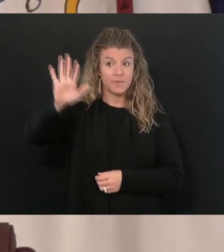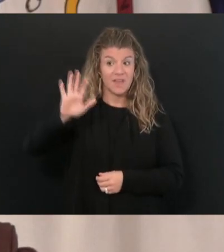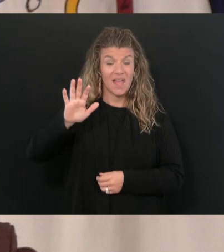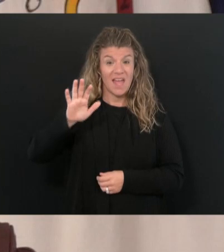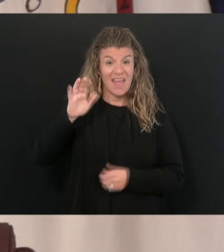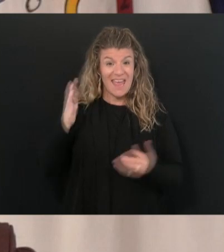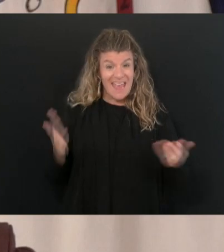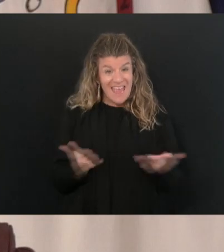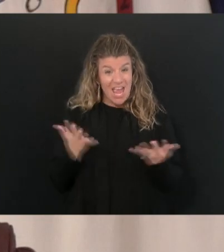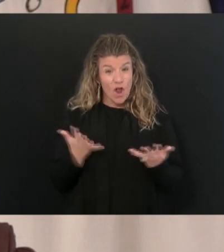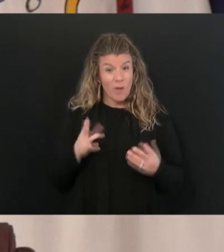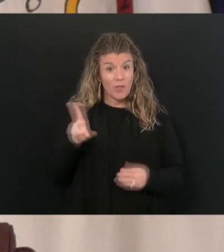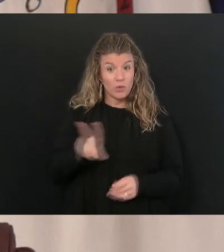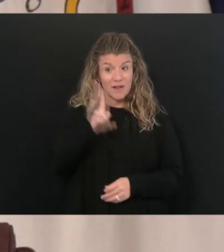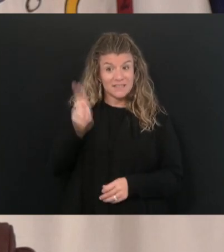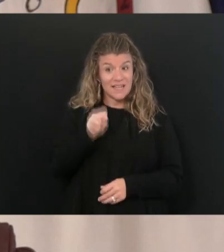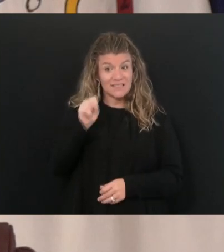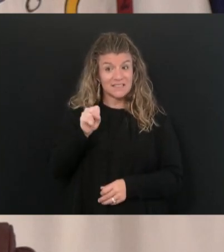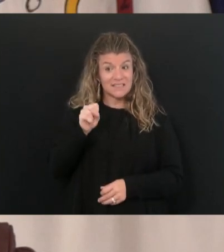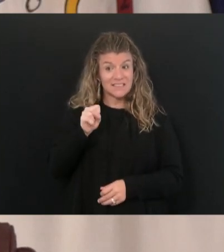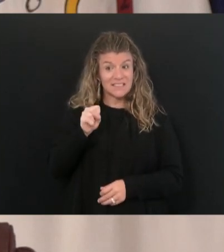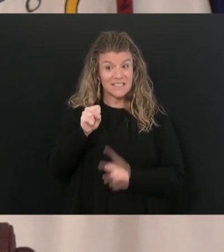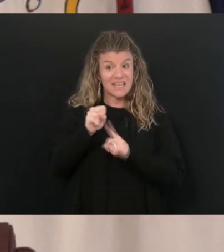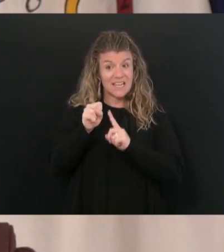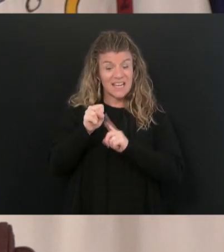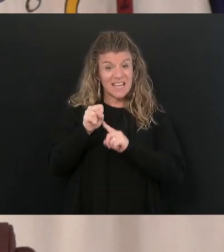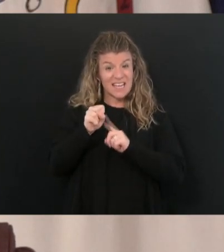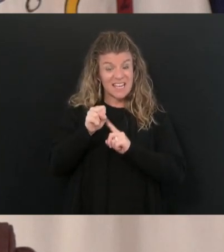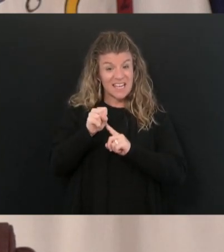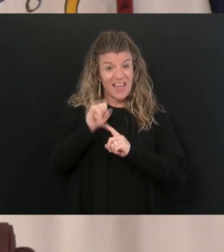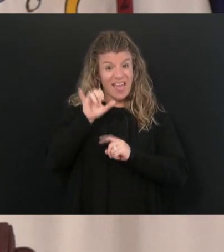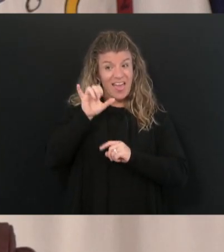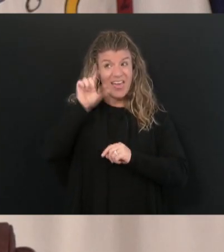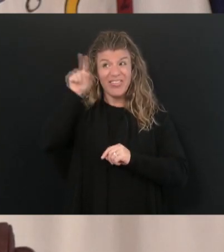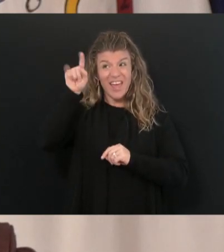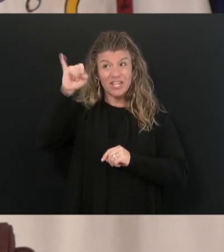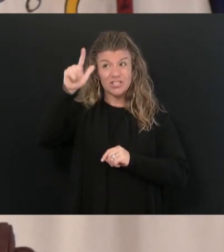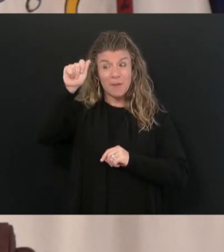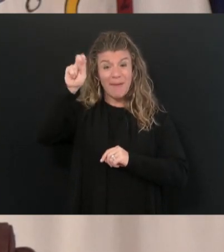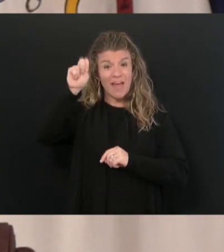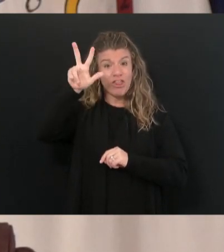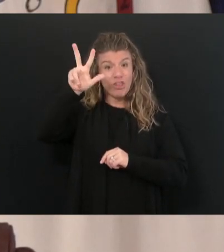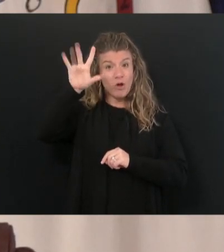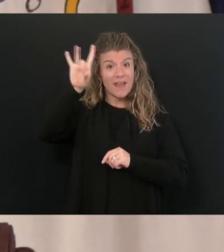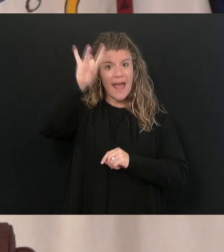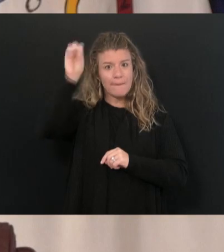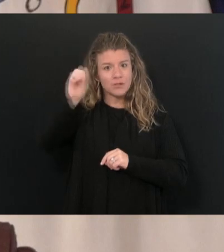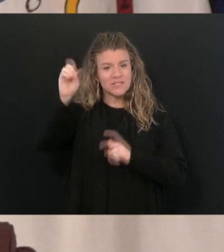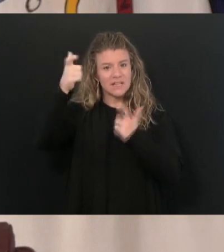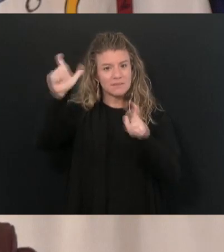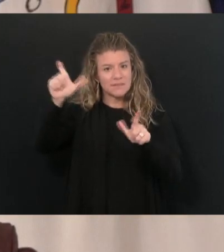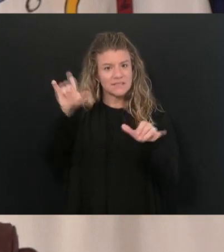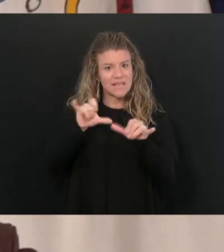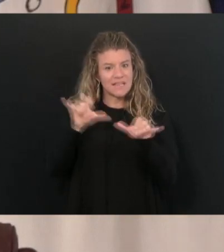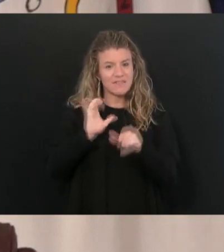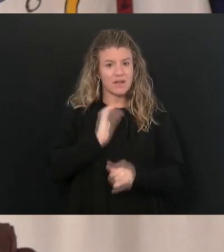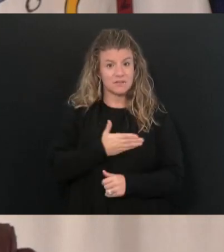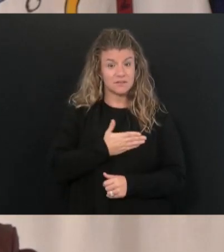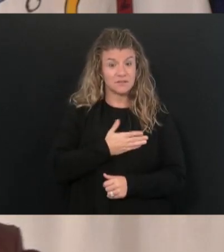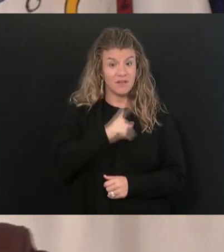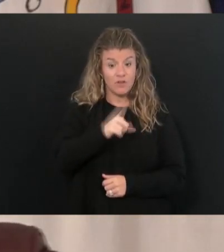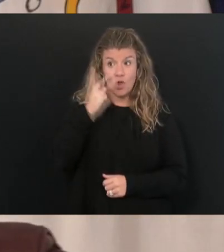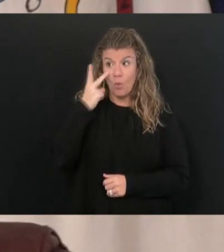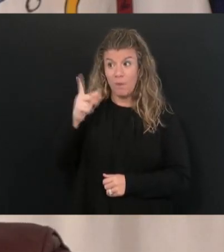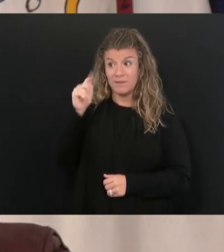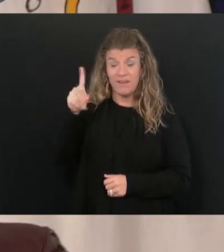the United States, that country is 38% as big as us. And you watch them on TV, they've all